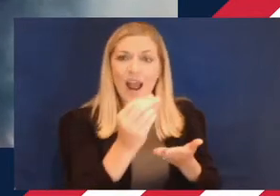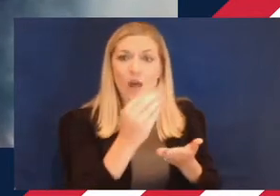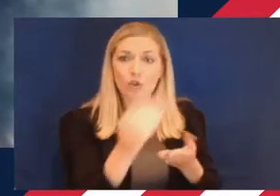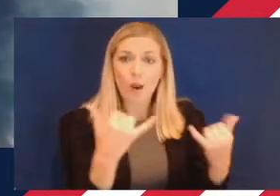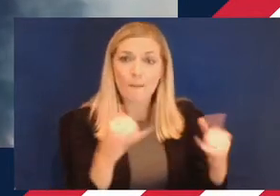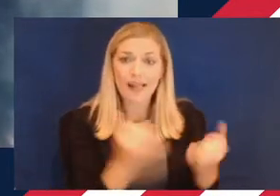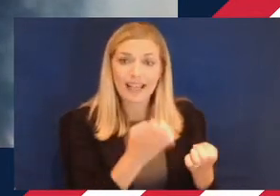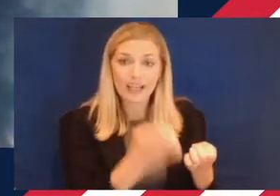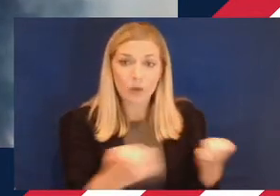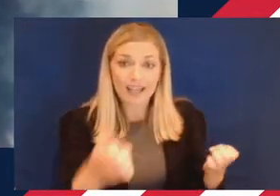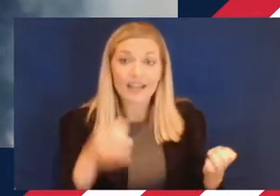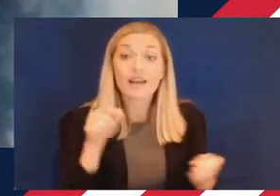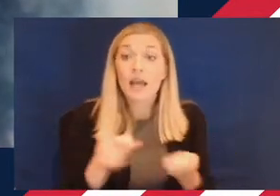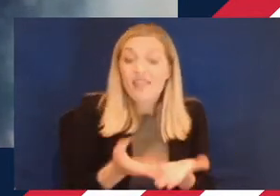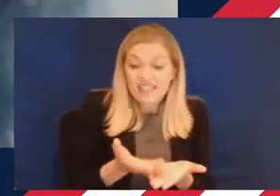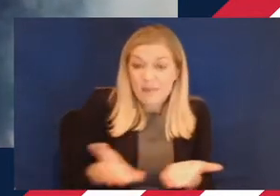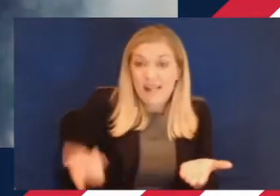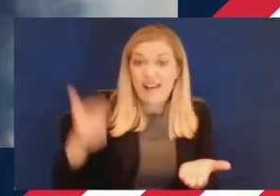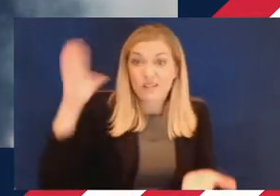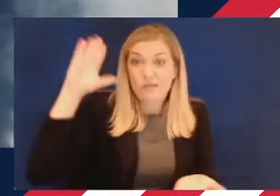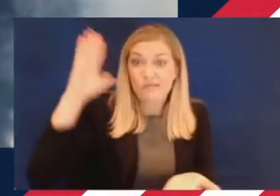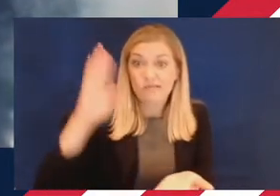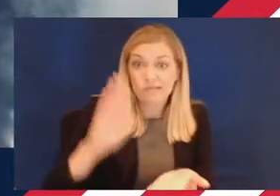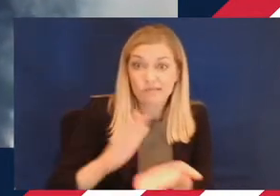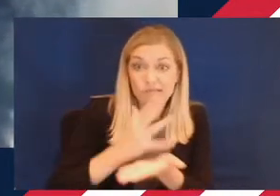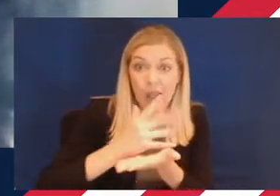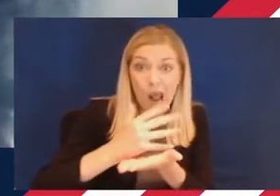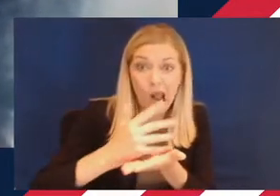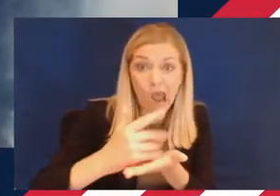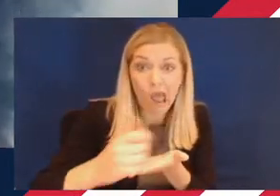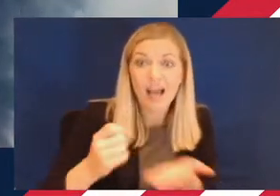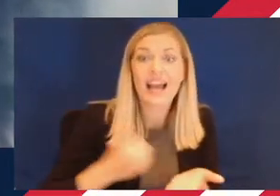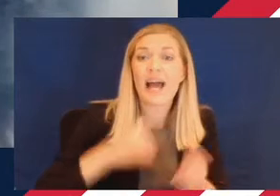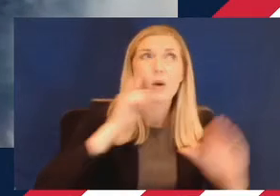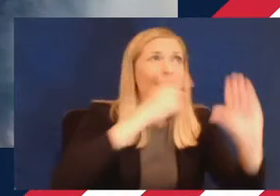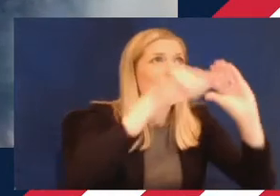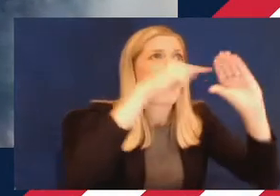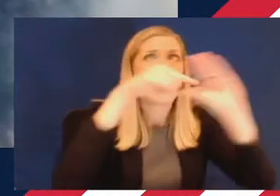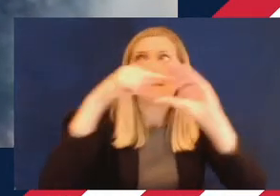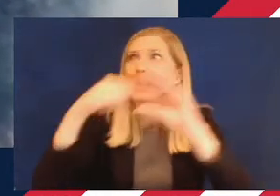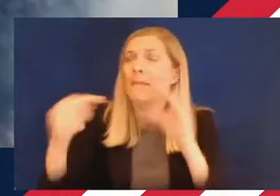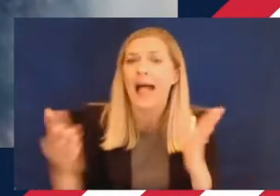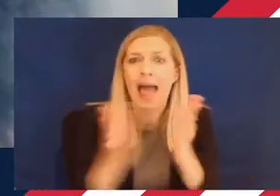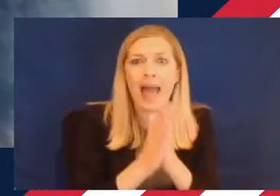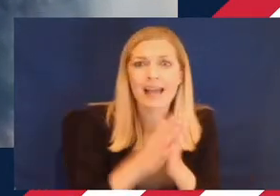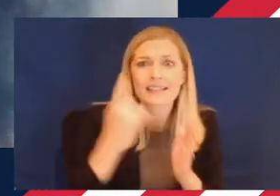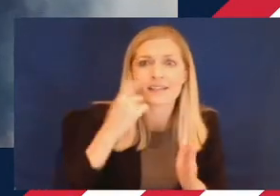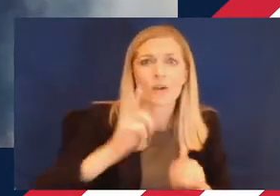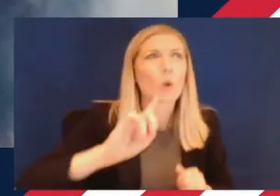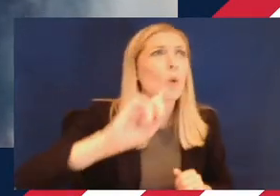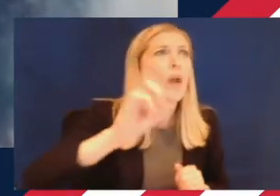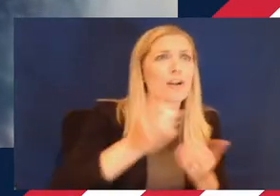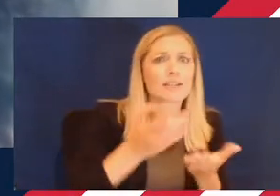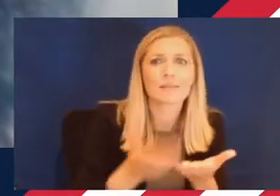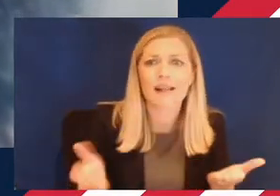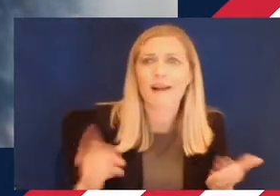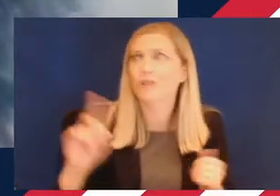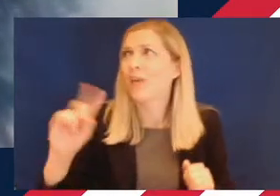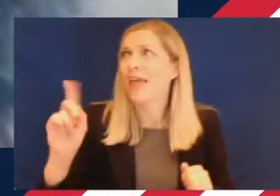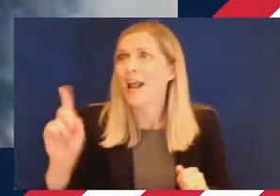send out emails to other owners looking for leads on supplies, leads on a spare thermometer, or more